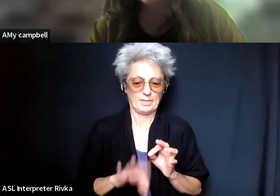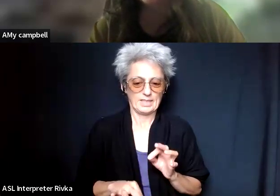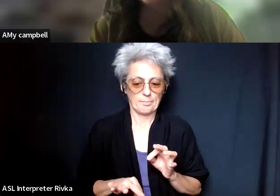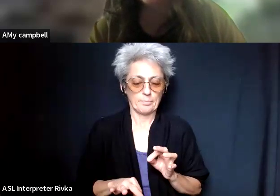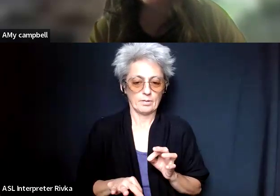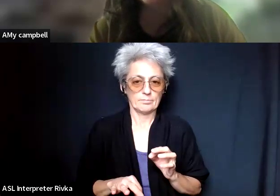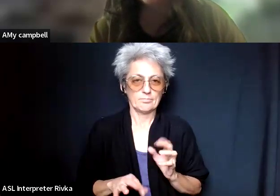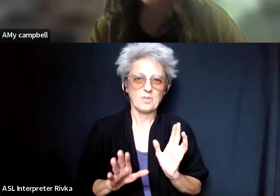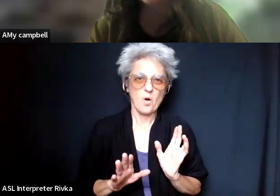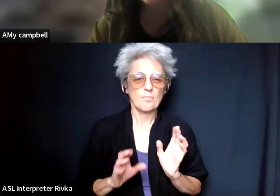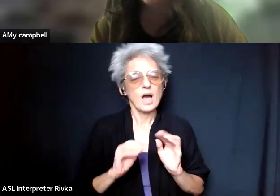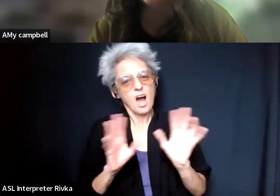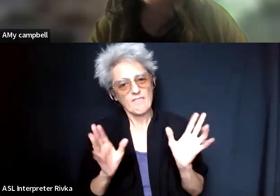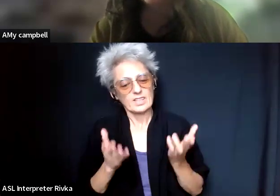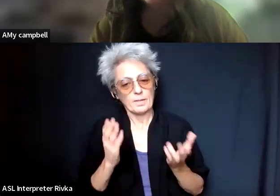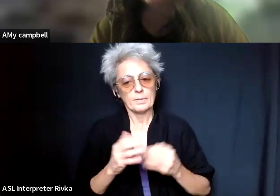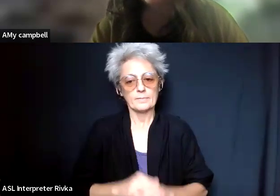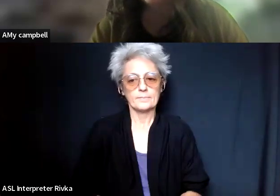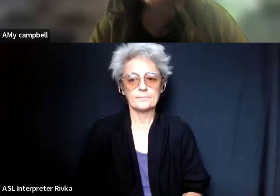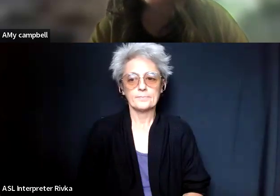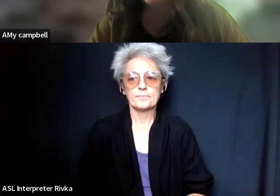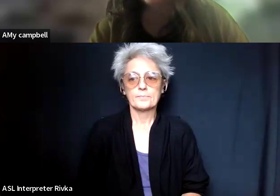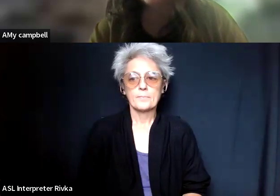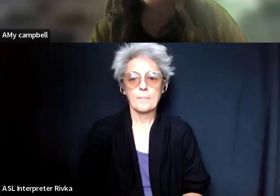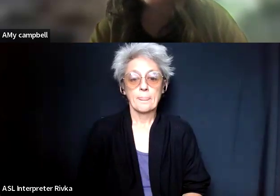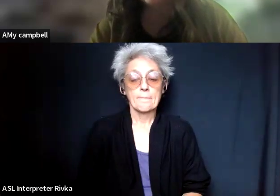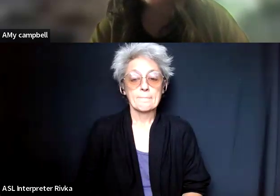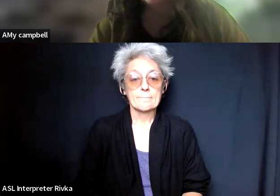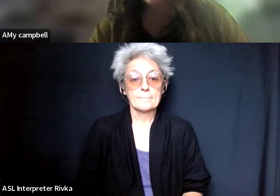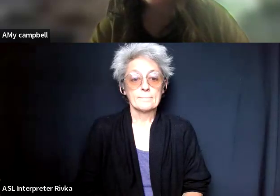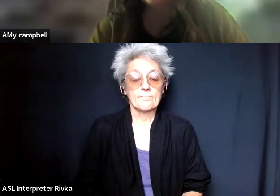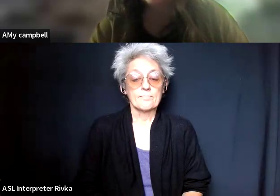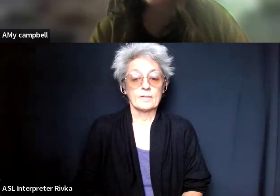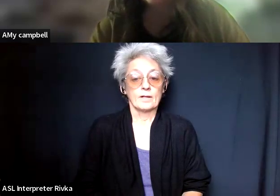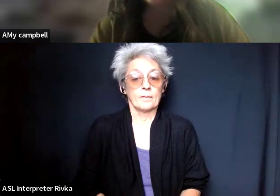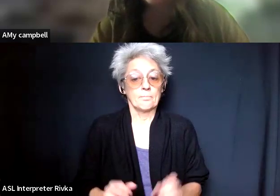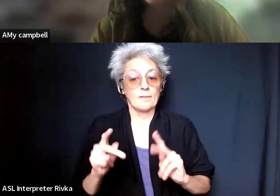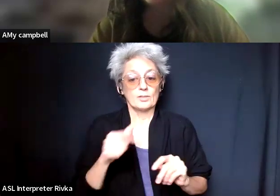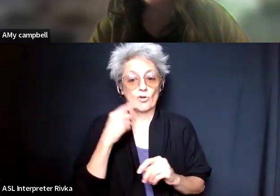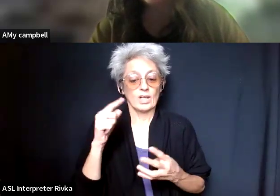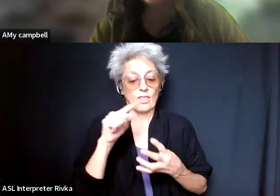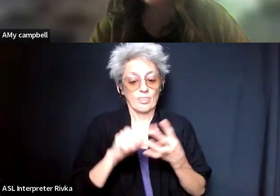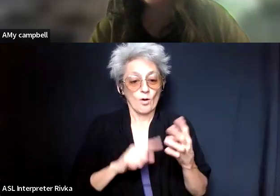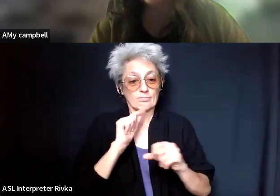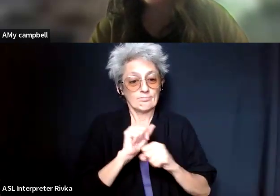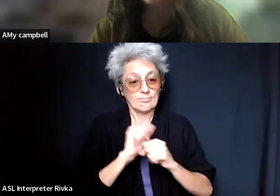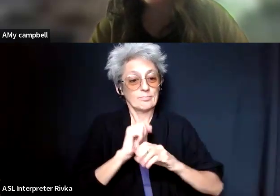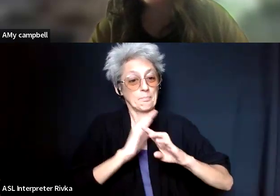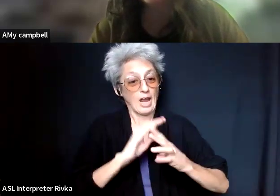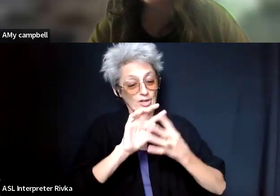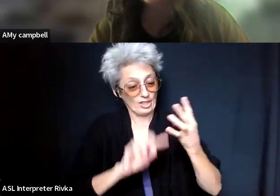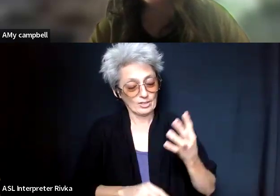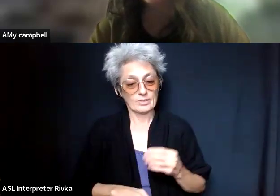obvious, but it's just not recognized that these are barriers and they're problems,